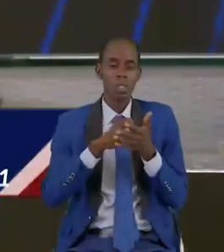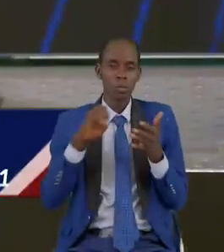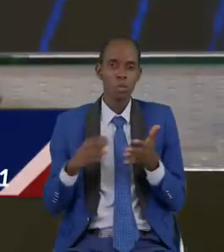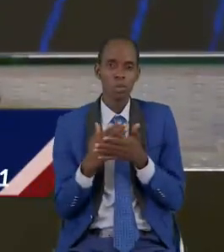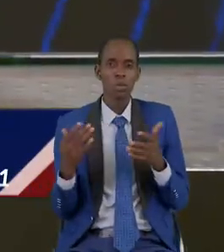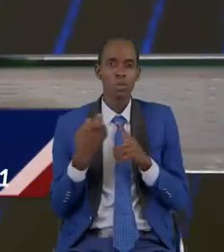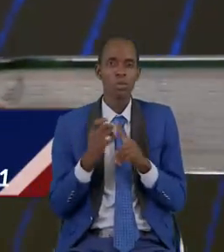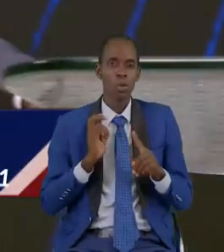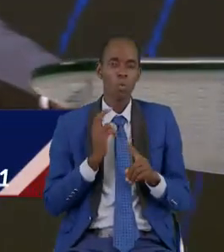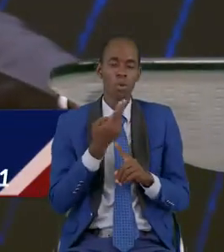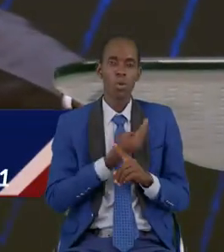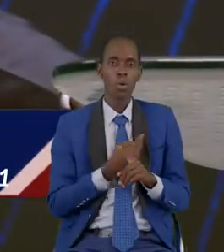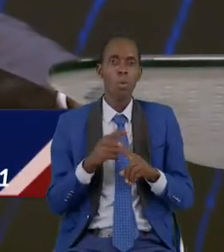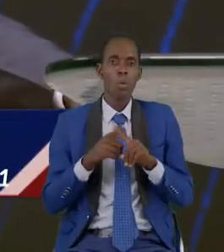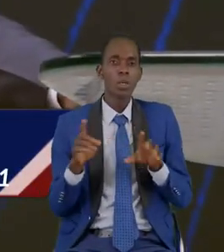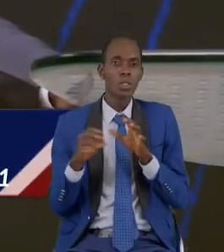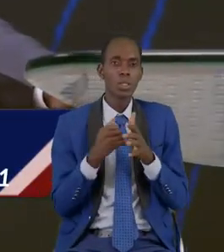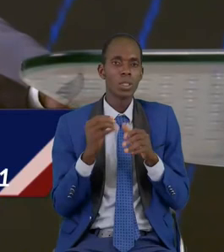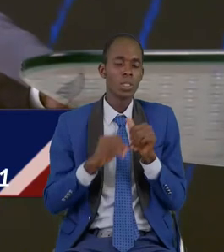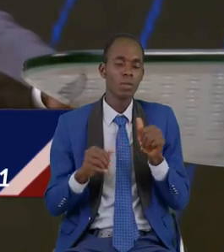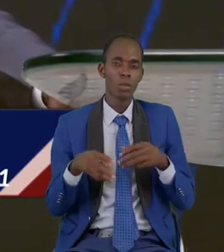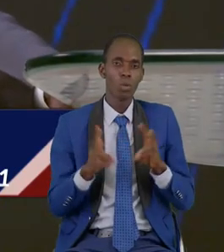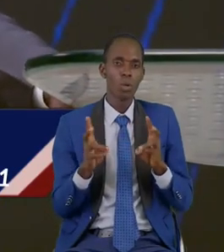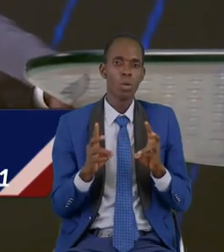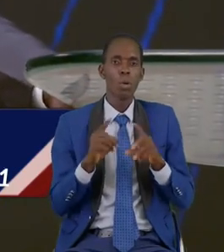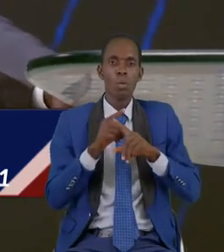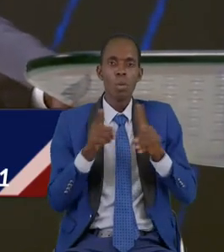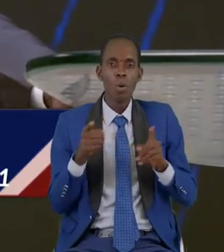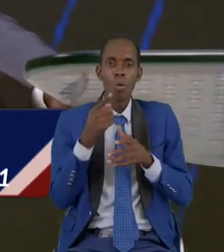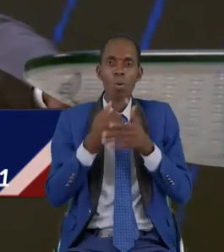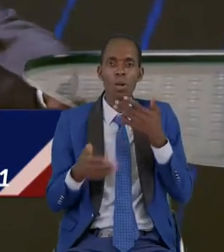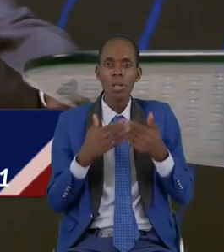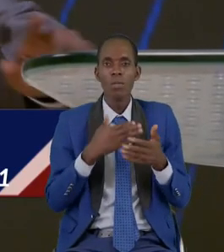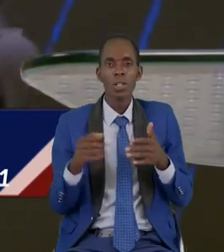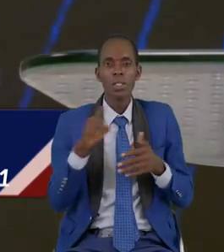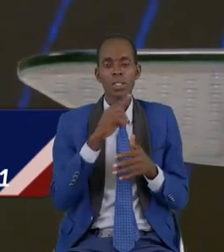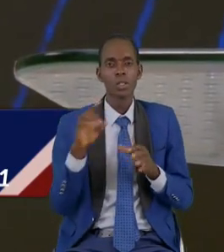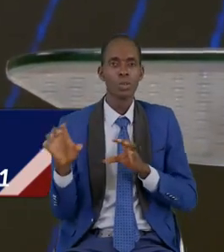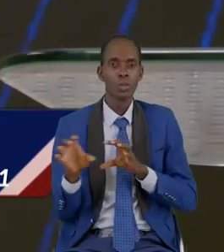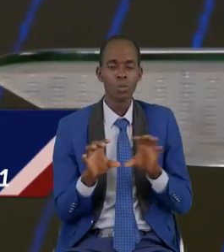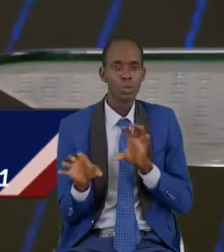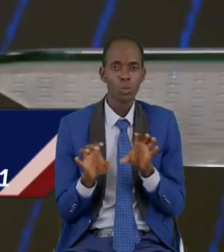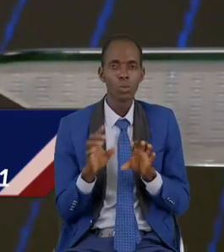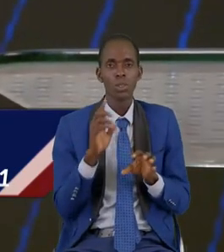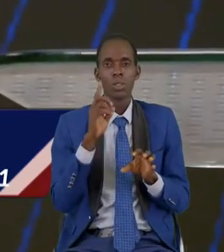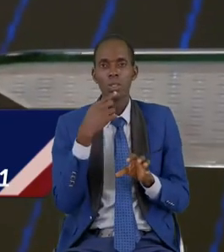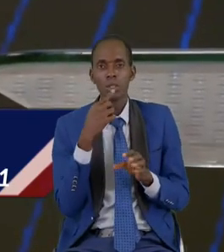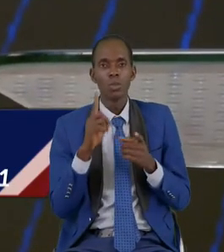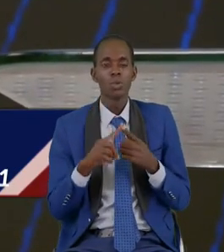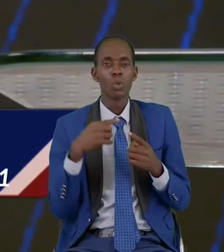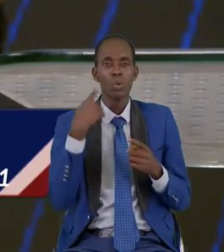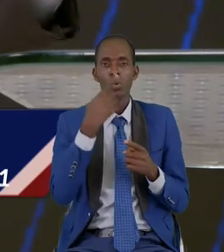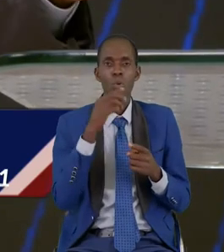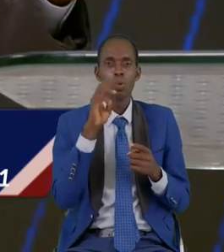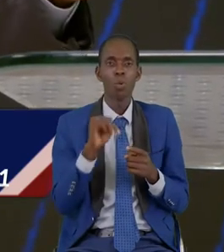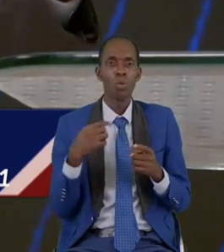we said, whatever they do, whatever they say, wherever they go, to whom we gave a